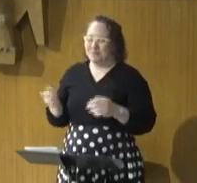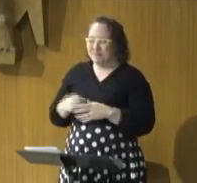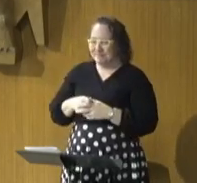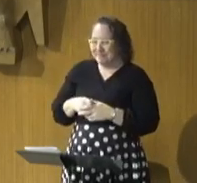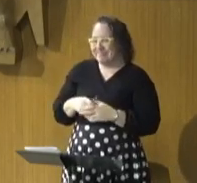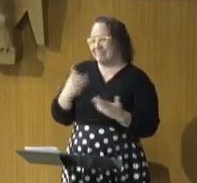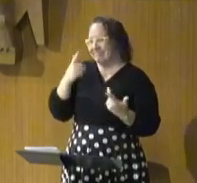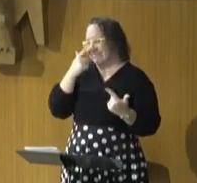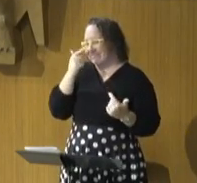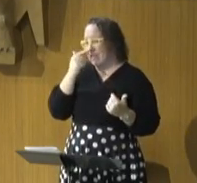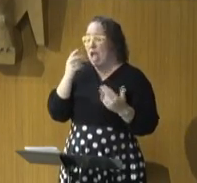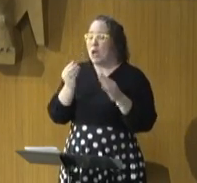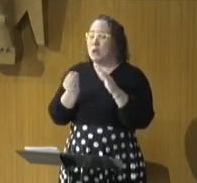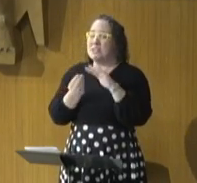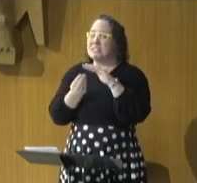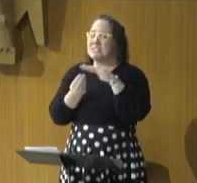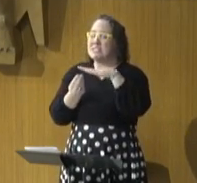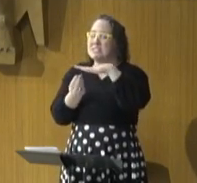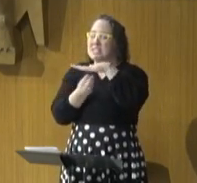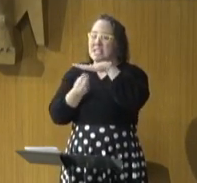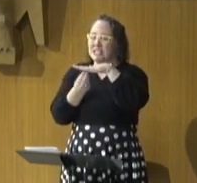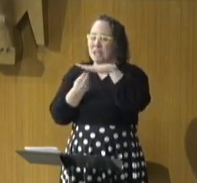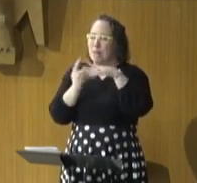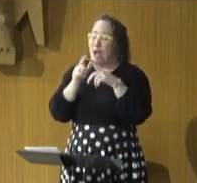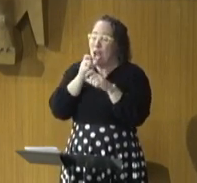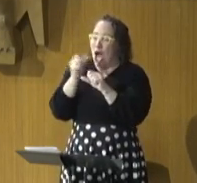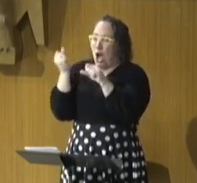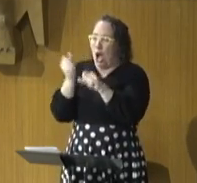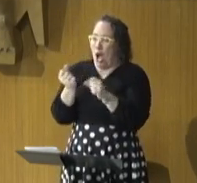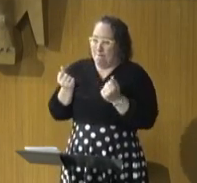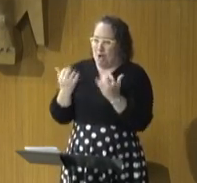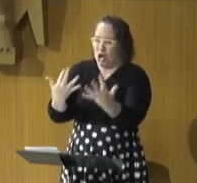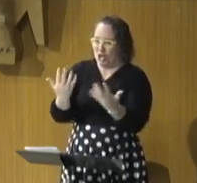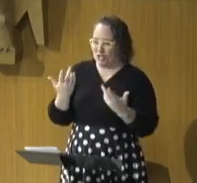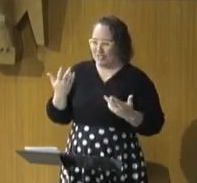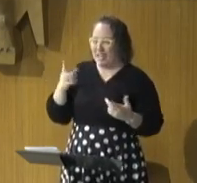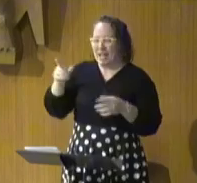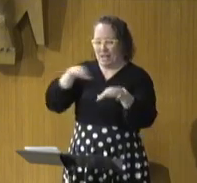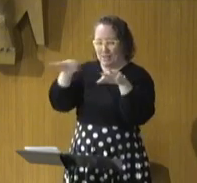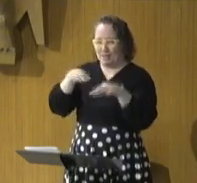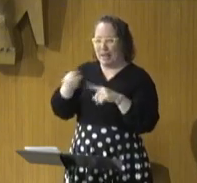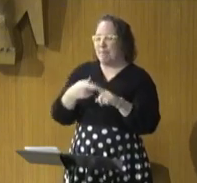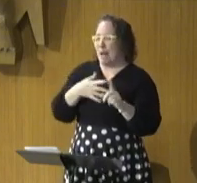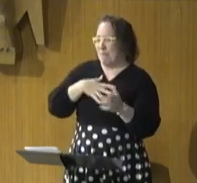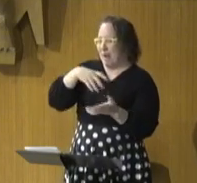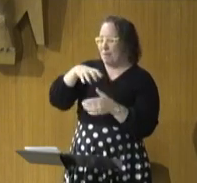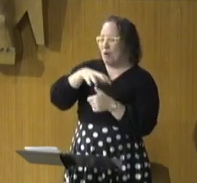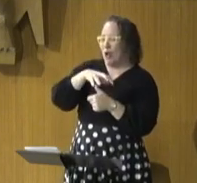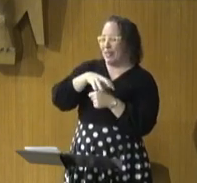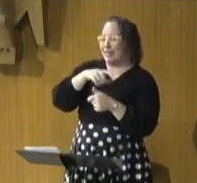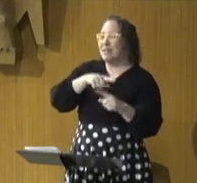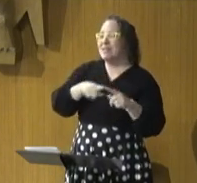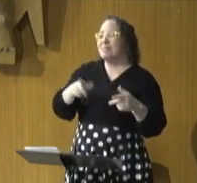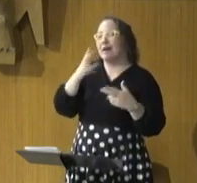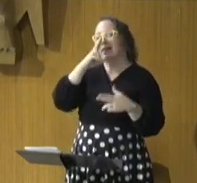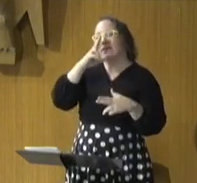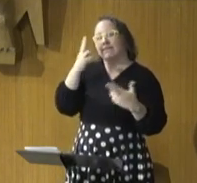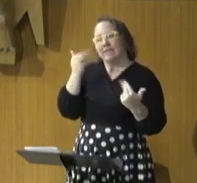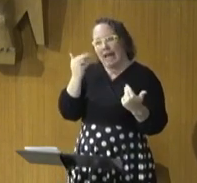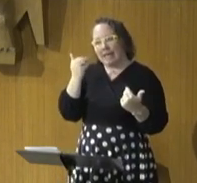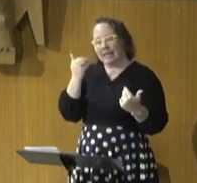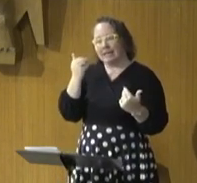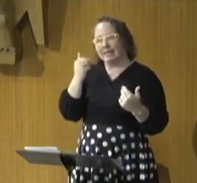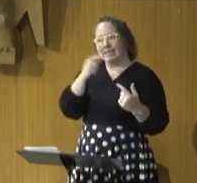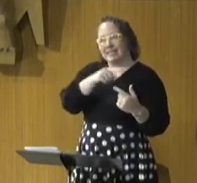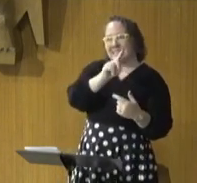They're slightly singed but not burned, I would explain to everyone as they ate my broccoli. And like their friend Daniel, I do think that